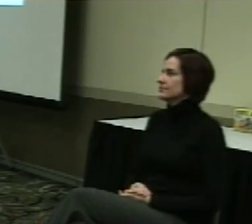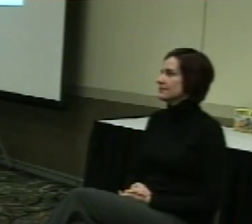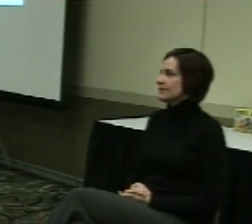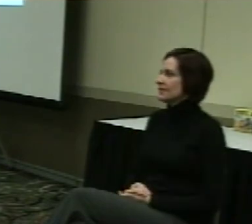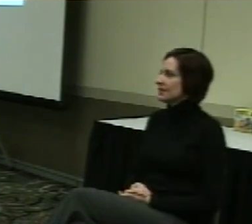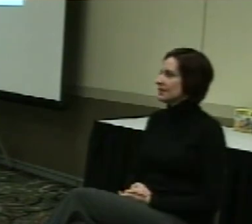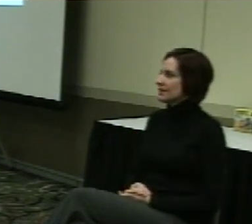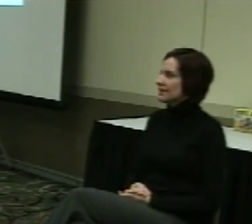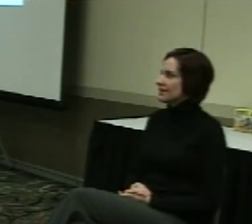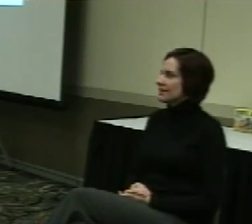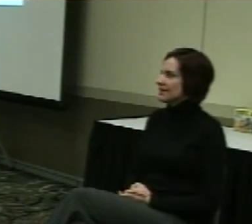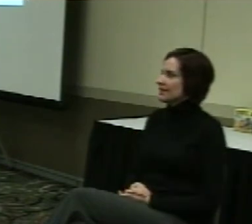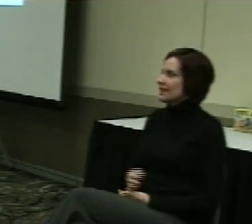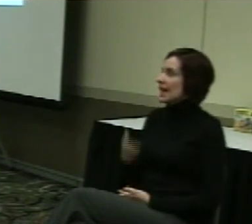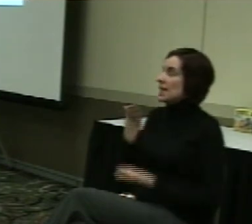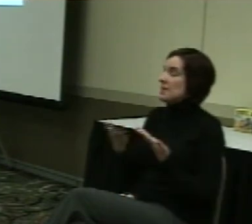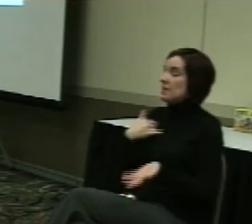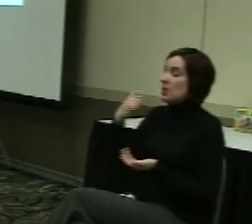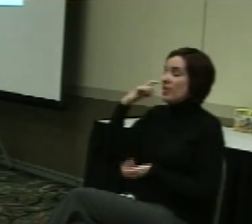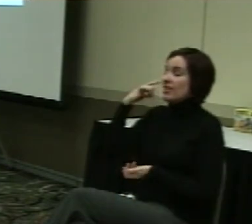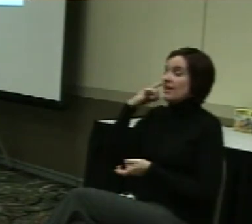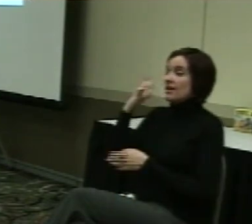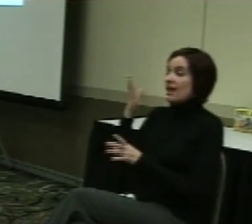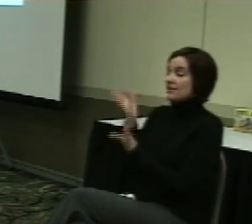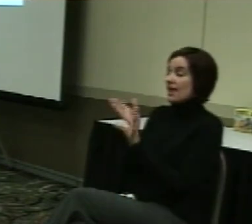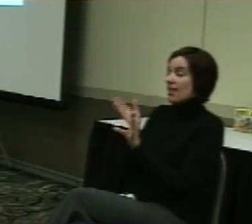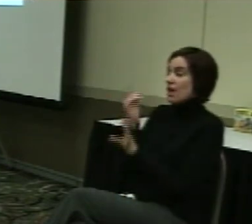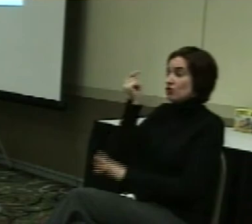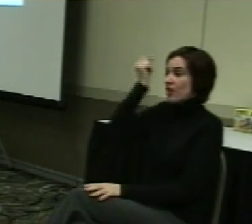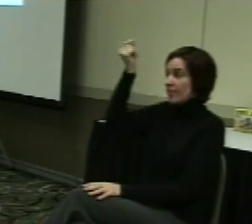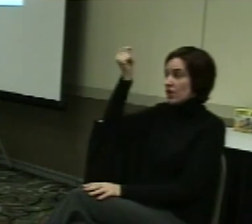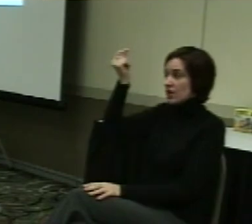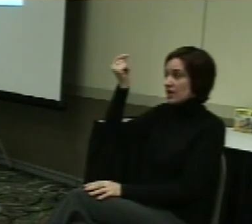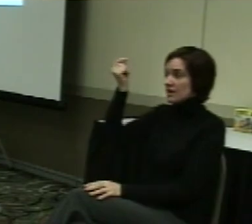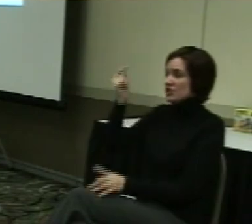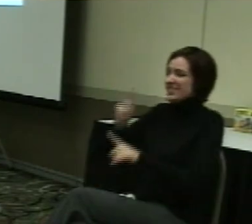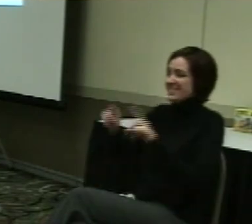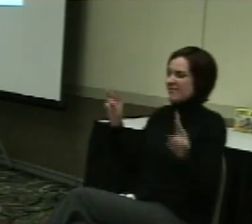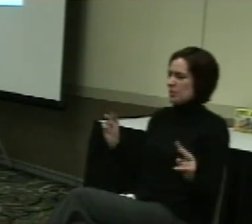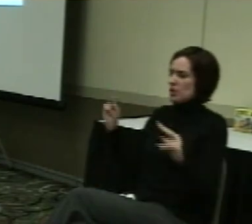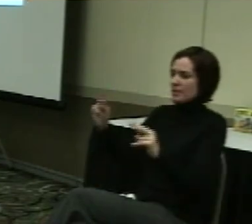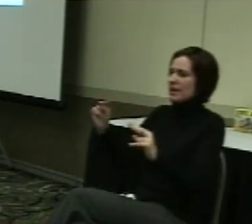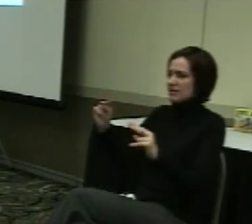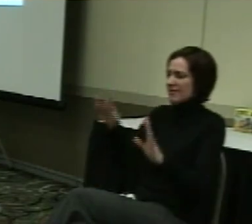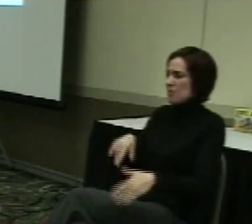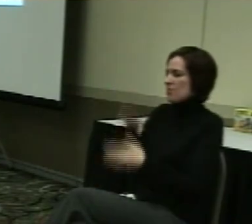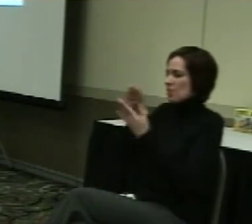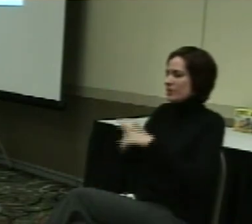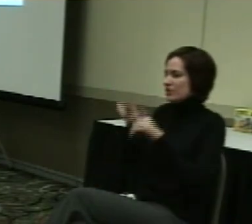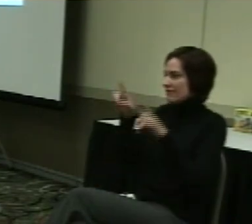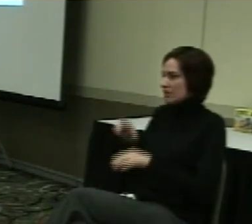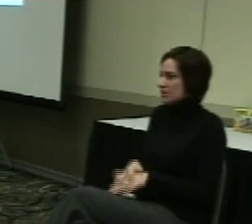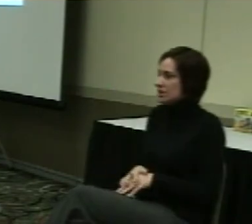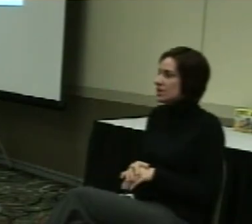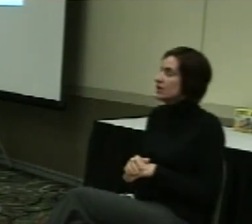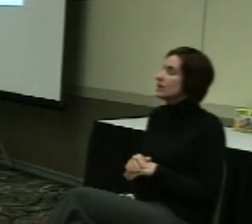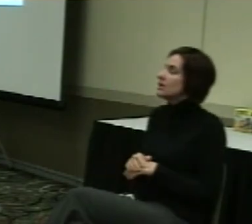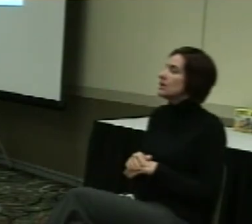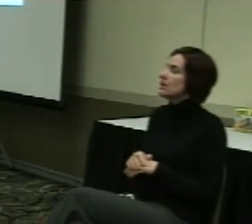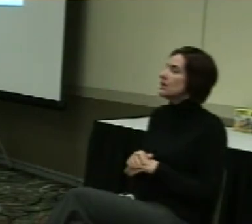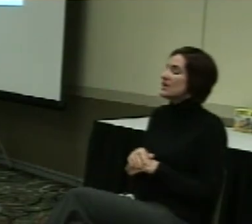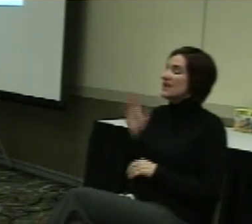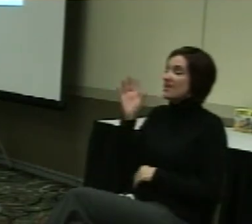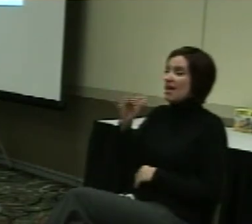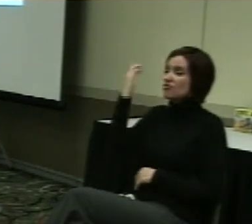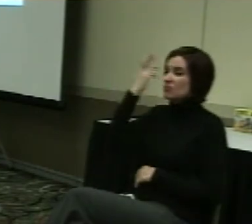maybe psychological theory, you know, you'd come at it differently. So you're going to see things differently. Whereas if we can, that's